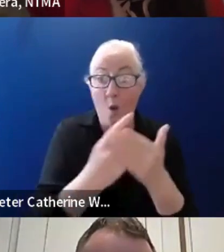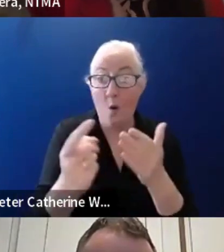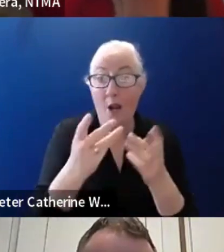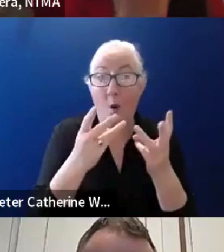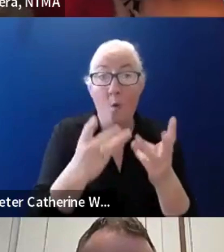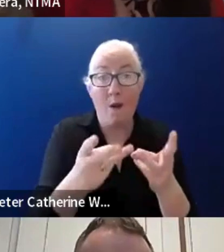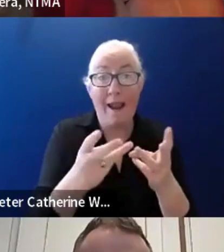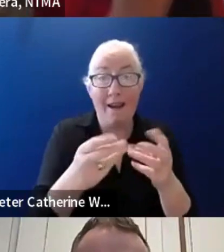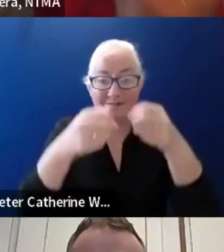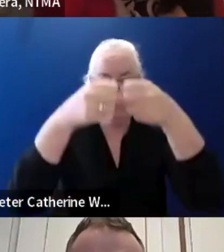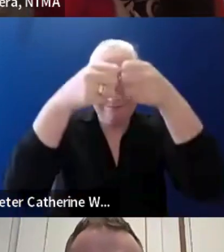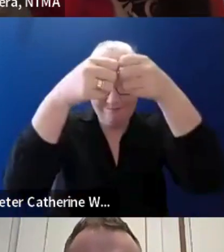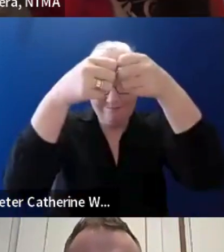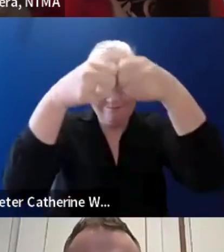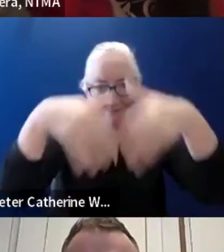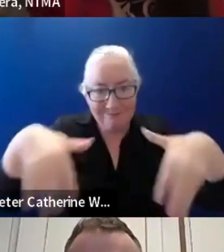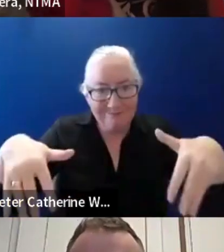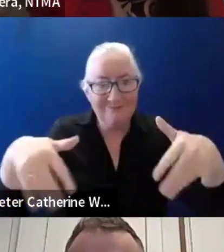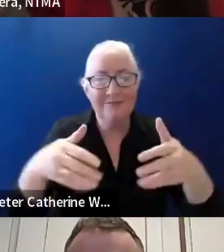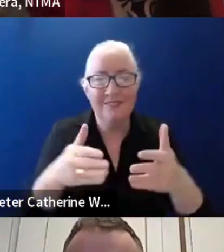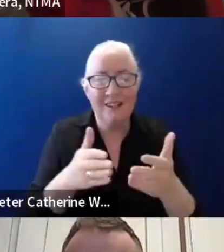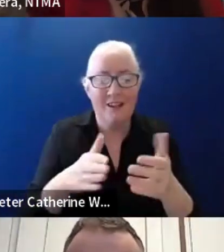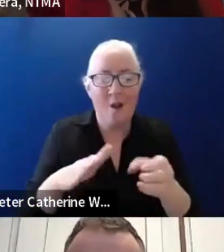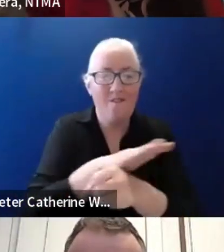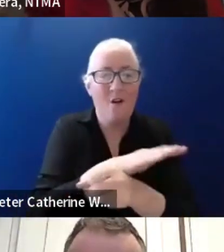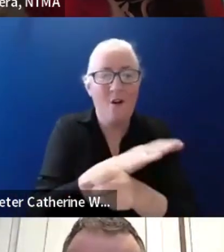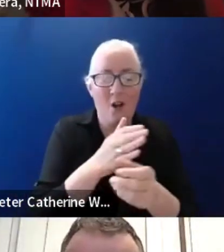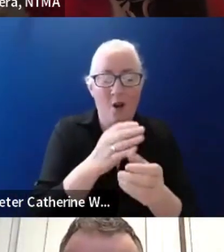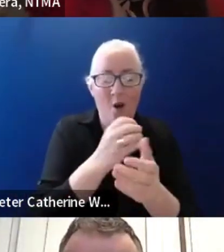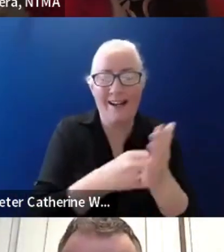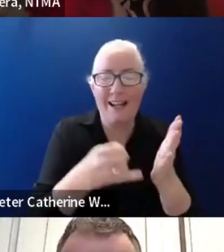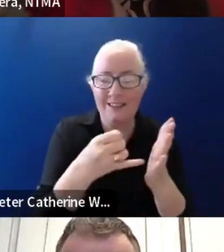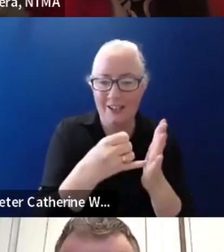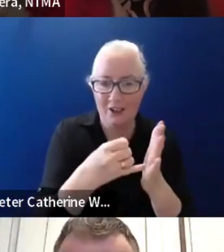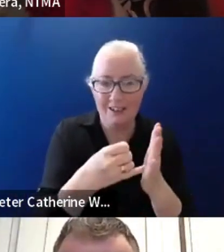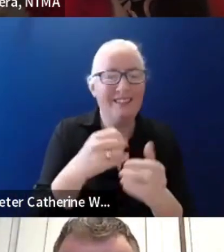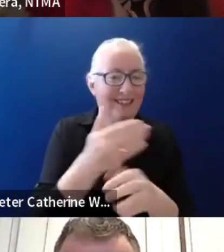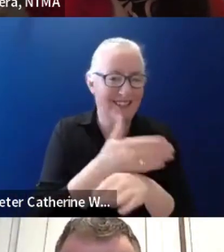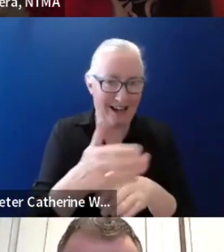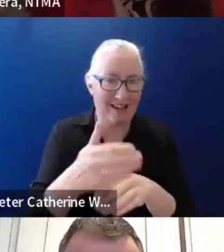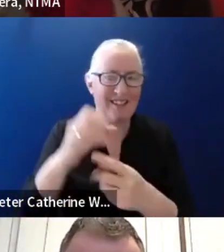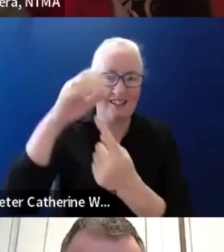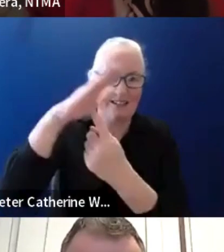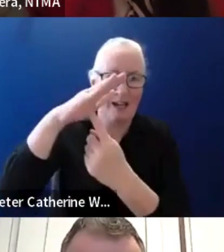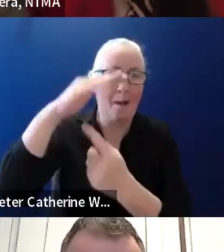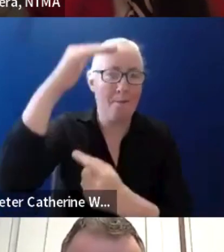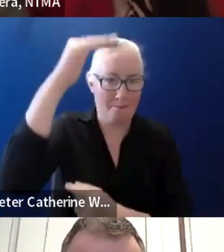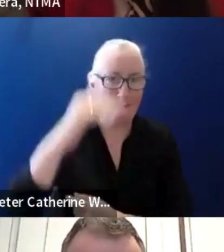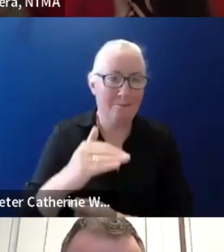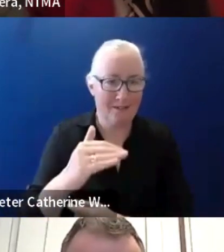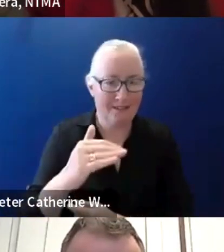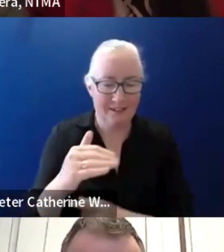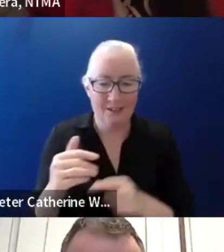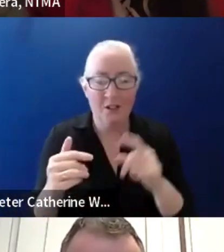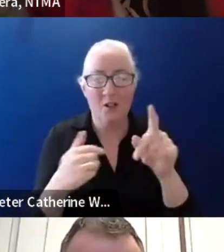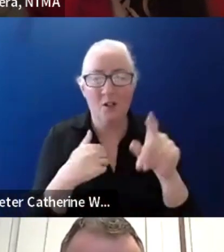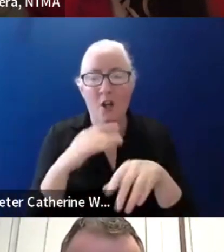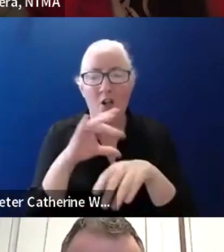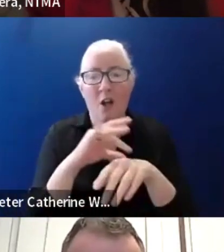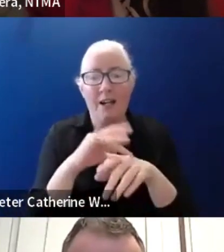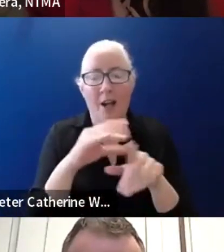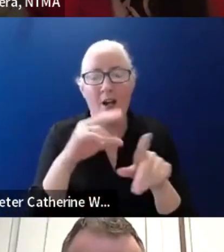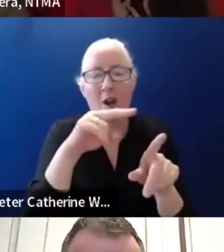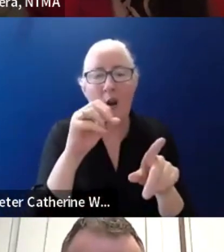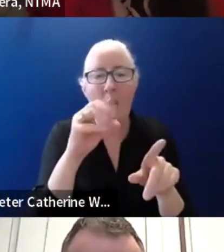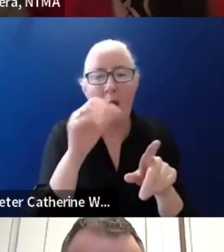these trickle-down effects across the whole organization is to start to the top. So we spoke with Dr. Emer Nolan,